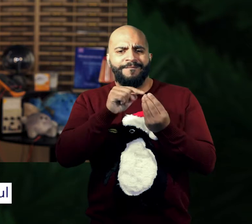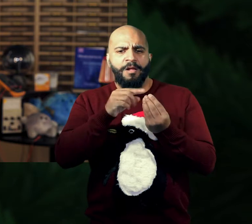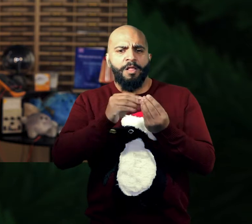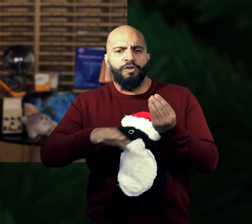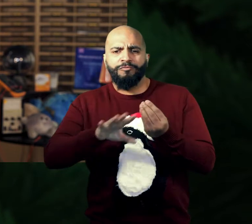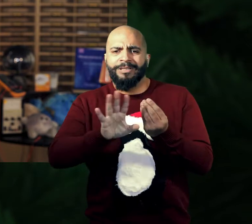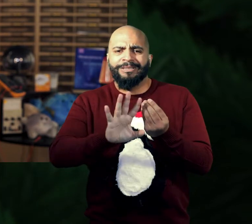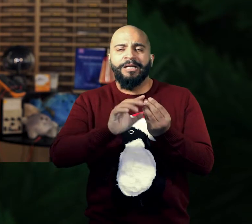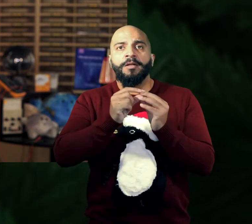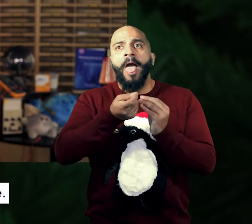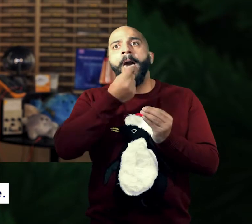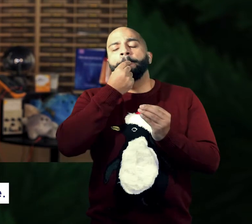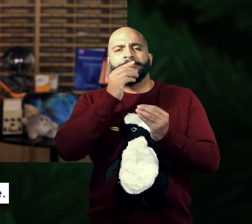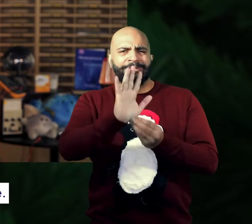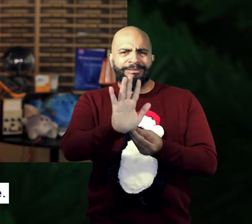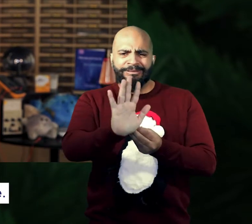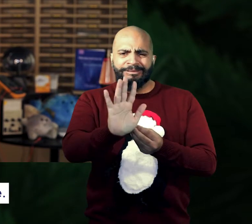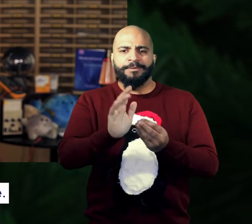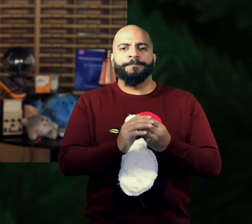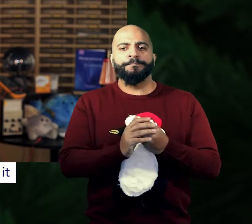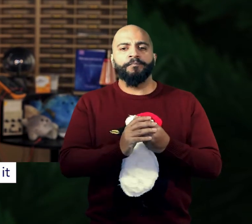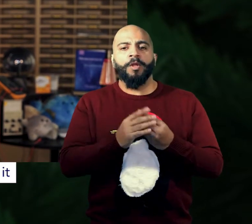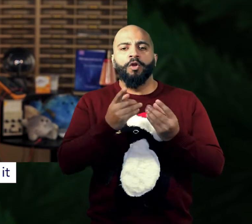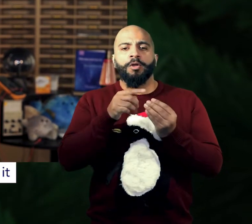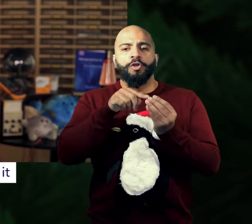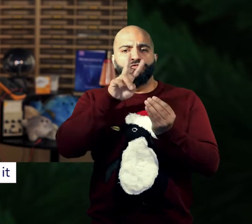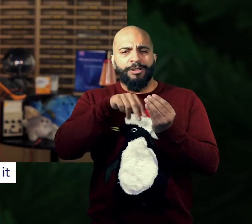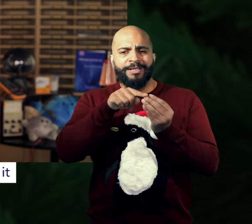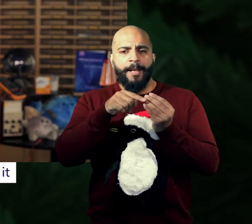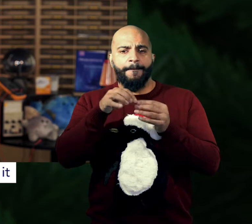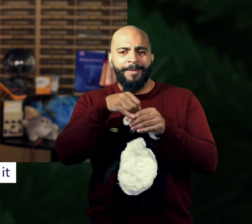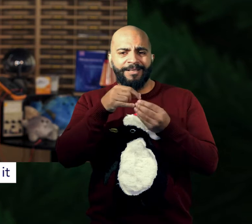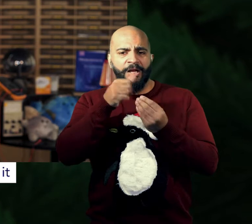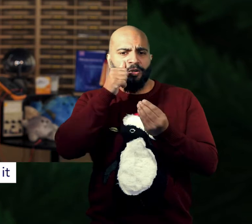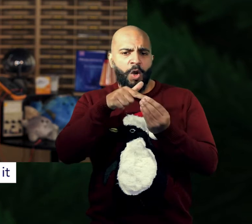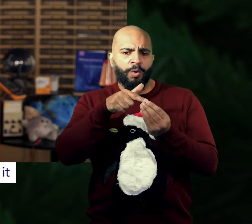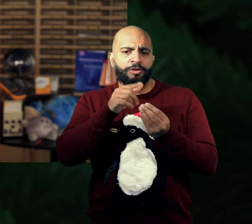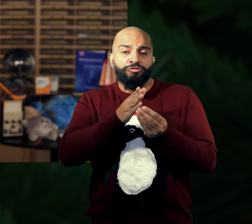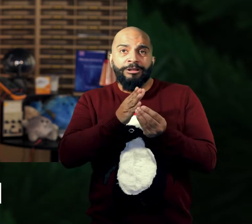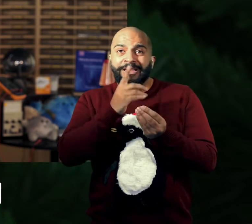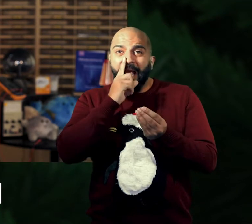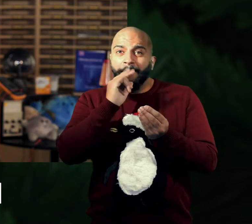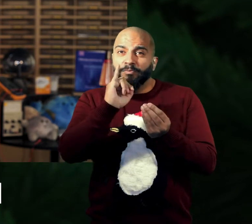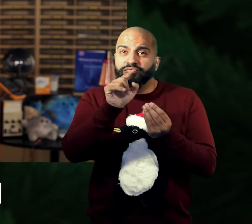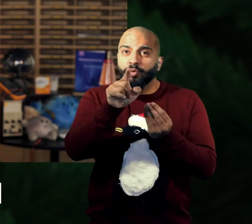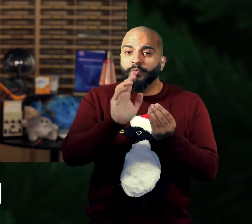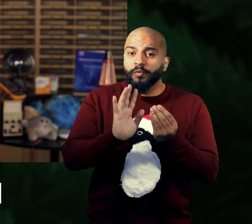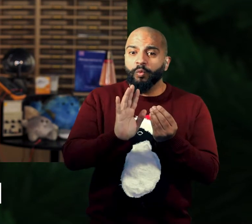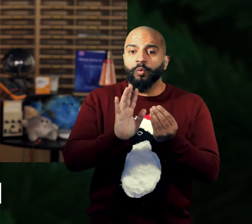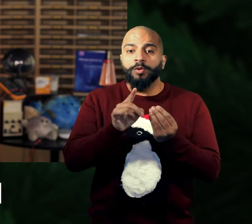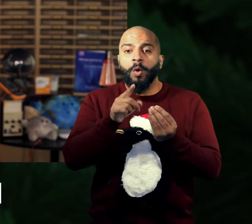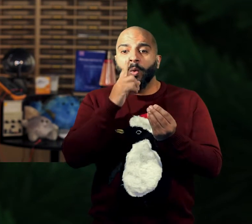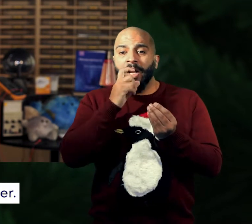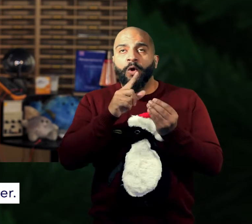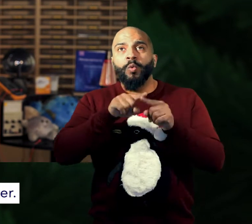be careful not to put them in your mouth because they're essentially medicine. Taking medicine when you don't need it can be quite bad for you. You can use any